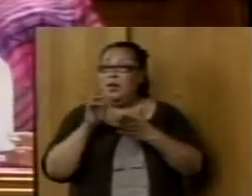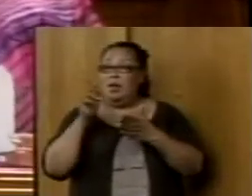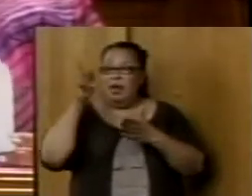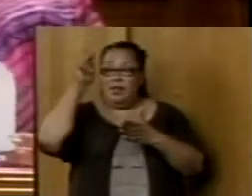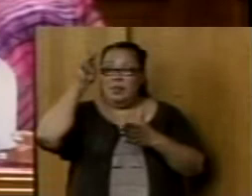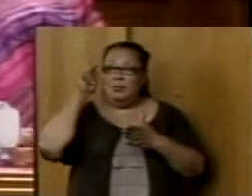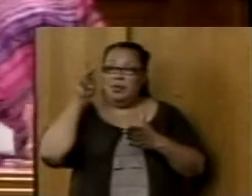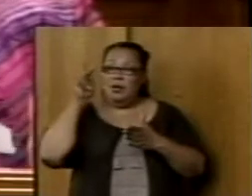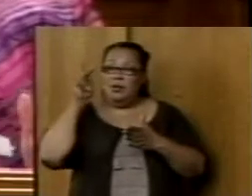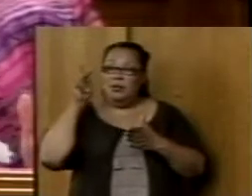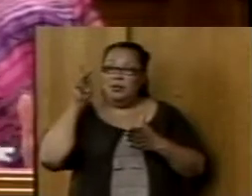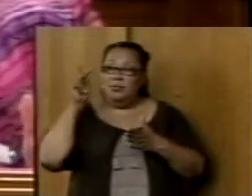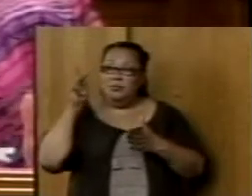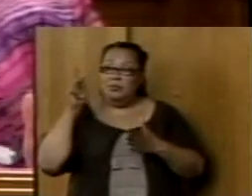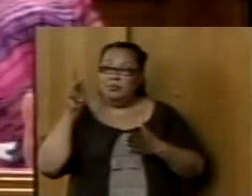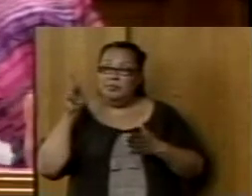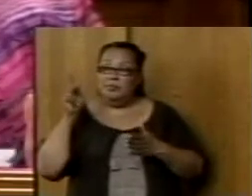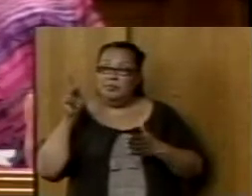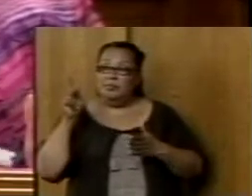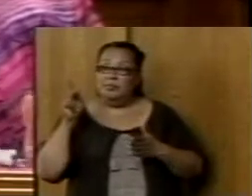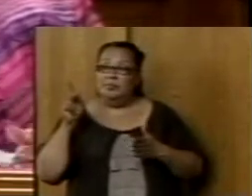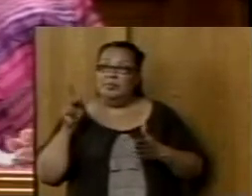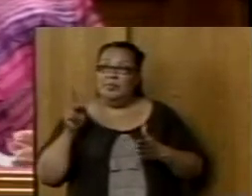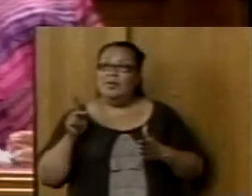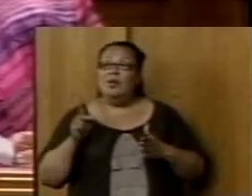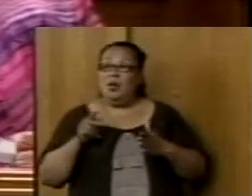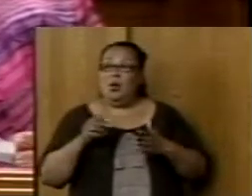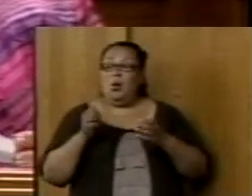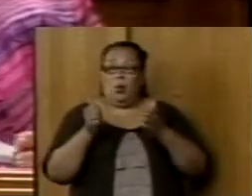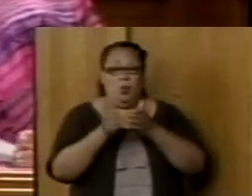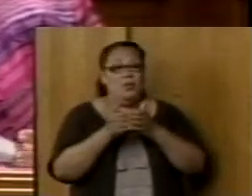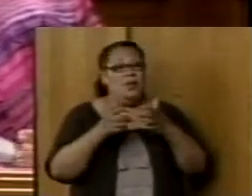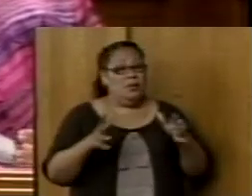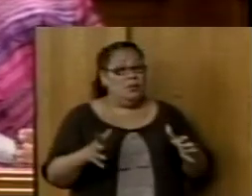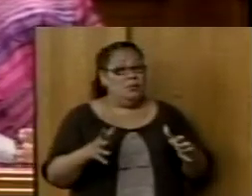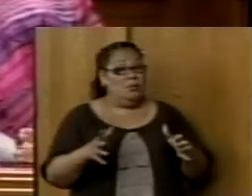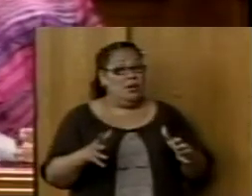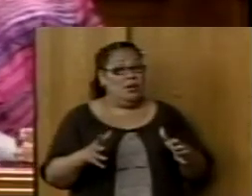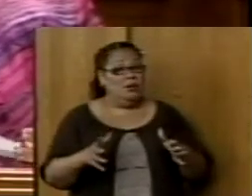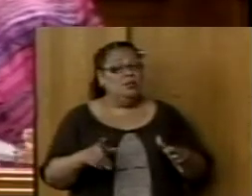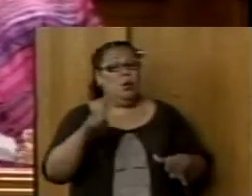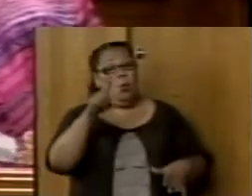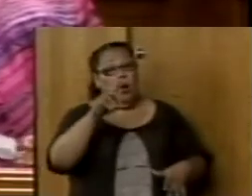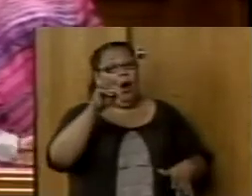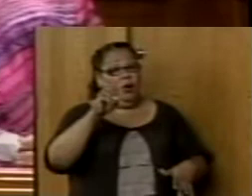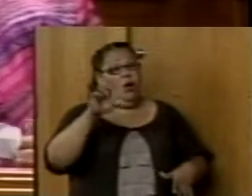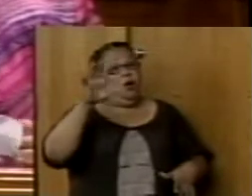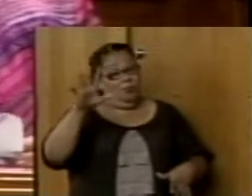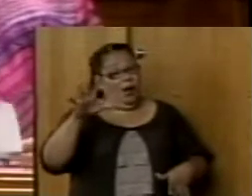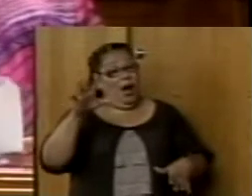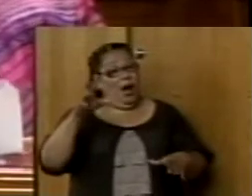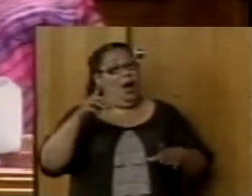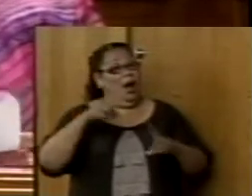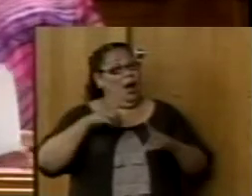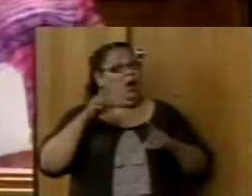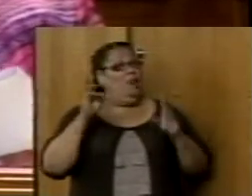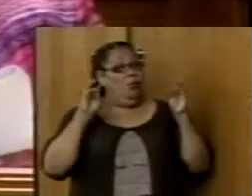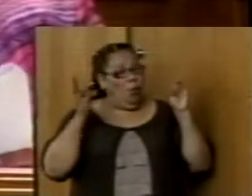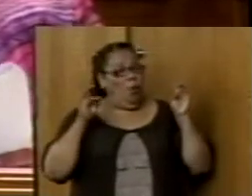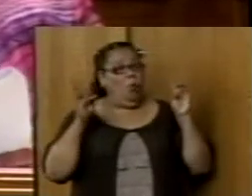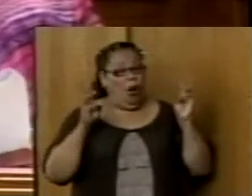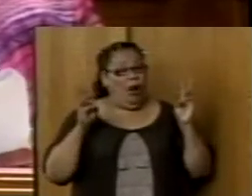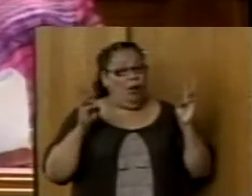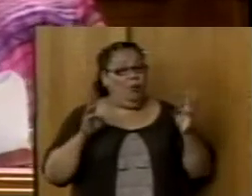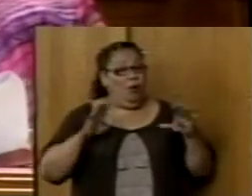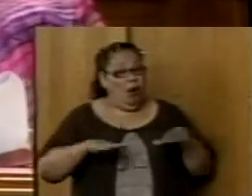without the parents, we wouldn't have this. Without the parents suffering 105-degree weather, sitting out there drinking water, our children